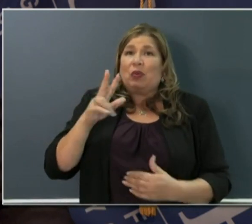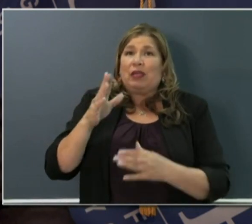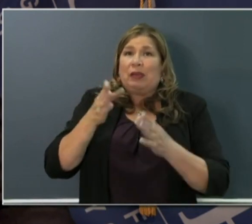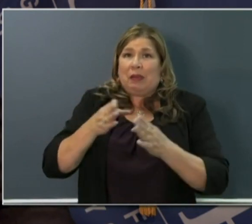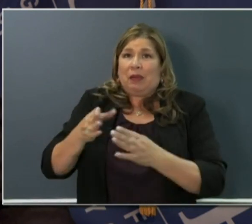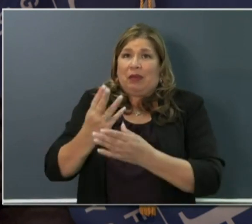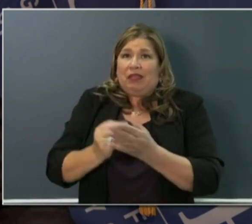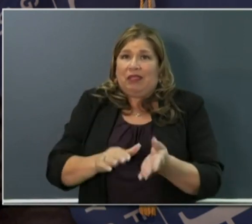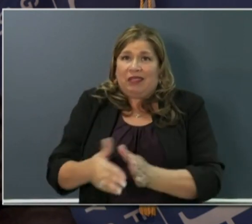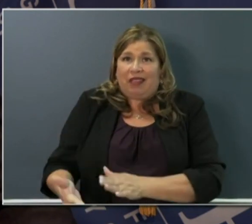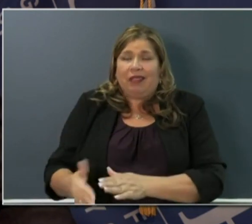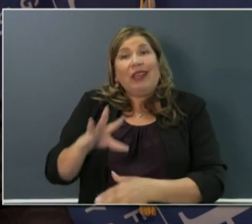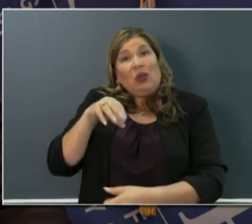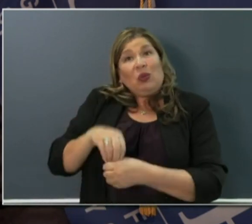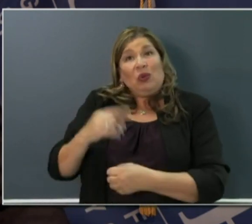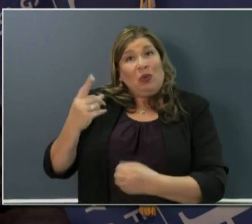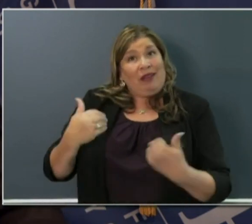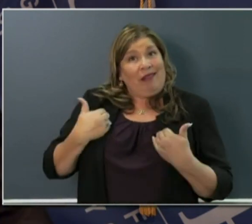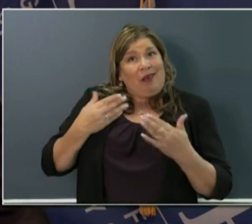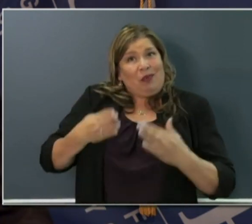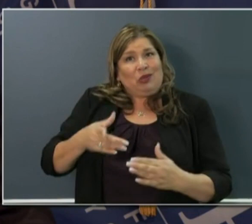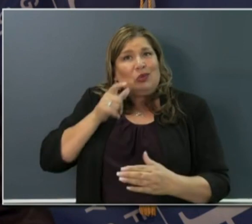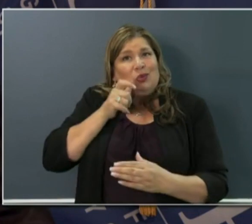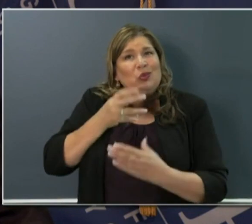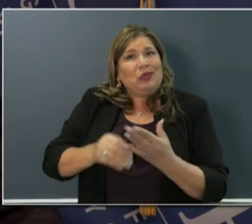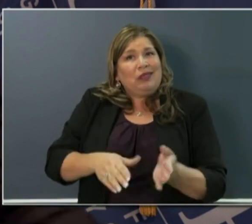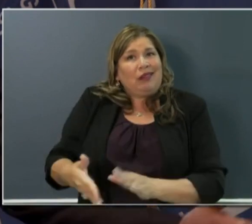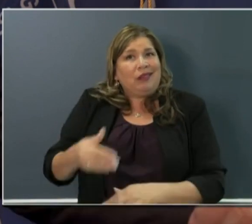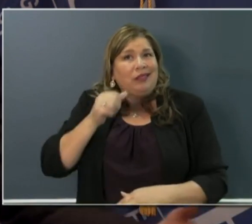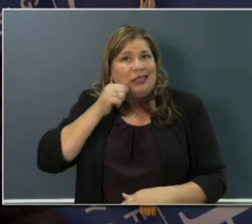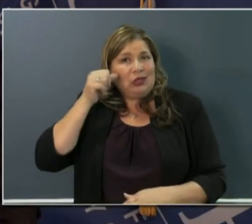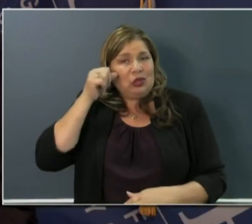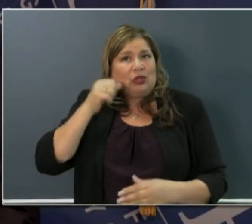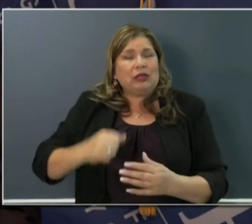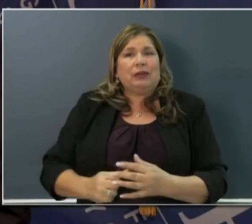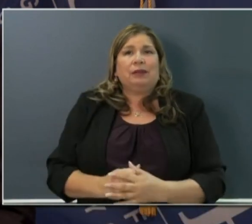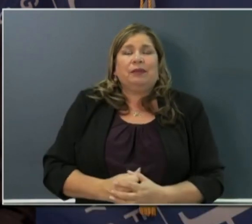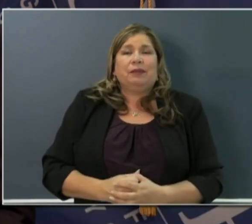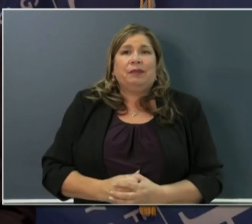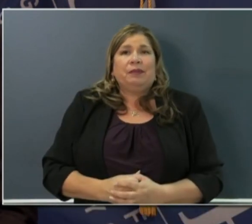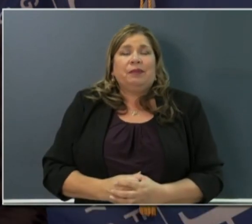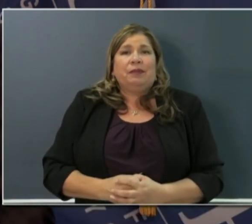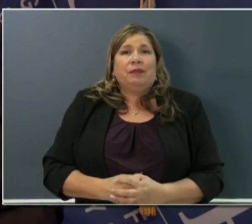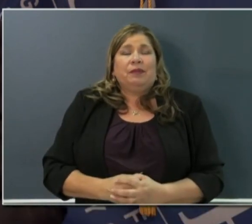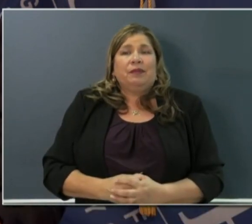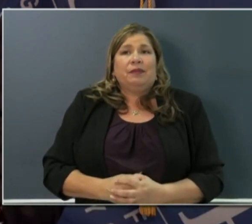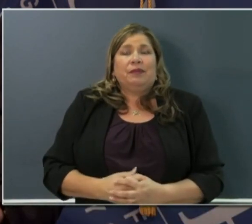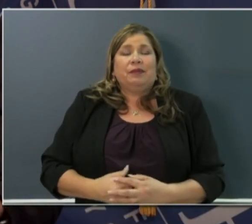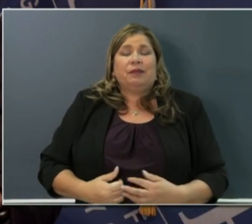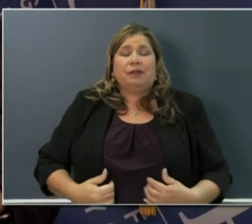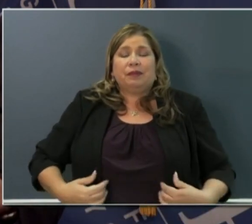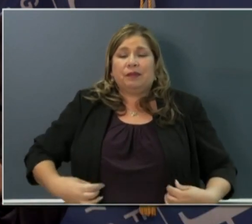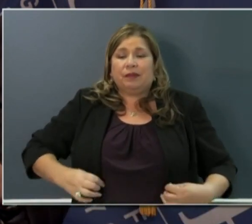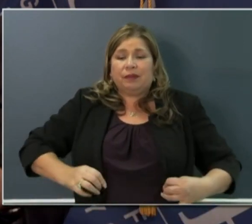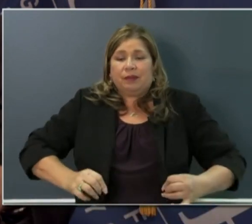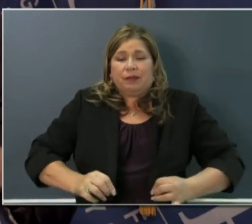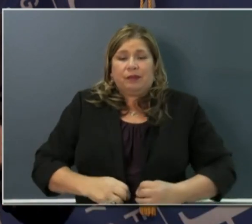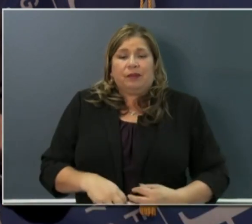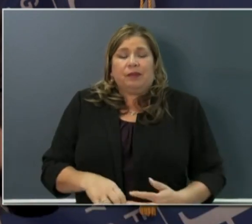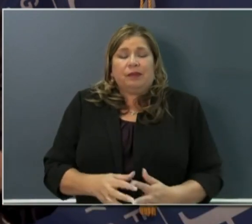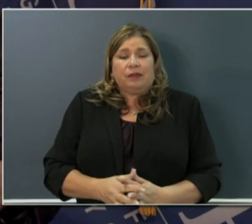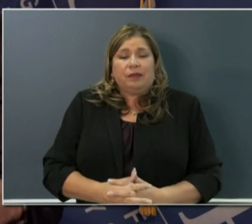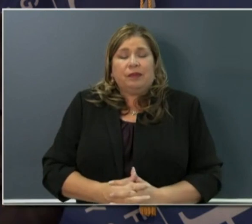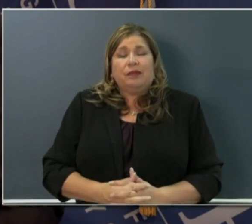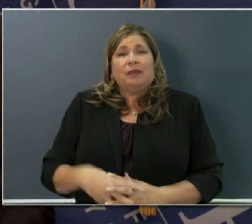And just a point of caution to all of us, and including my own team, we, as I know, people